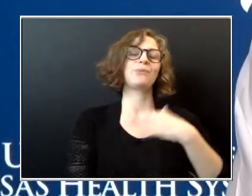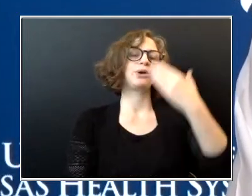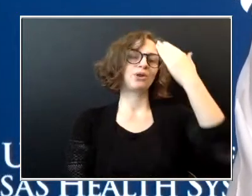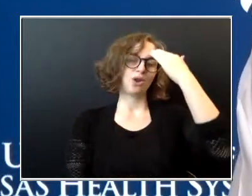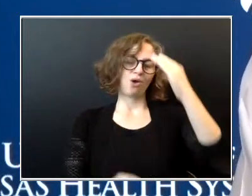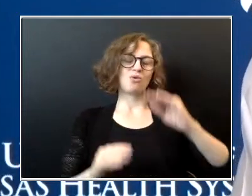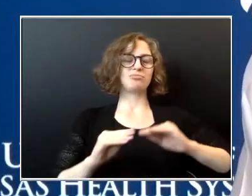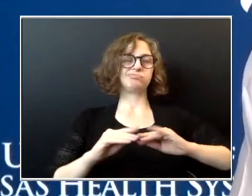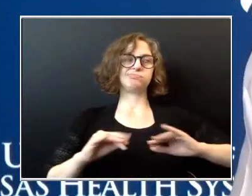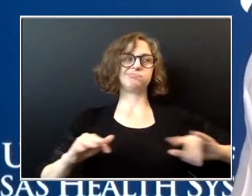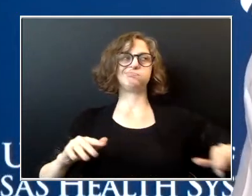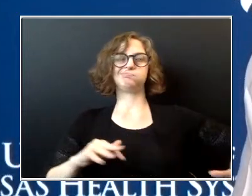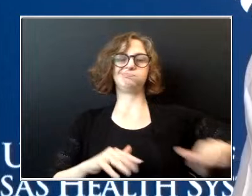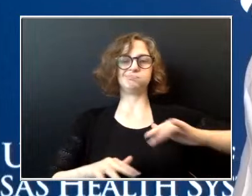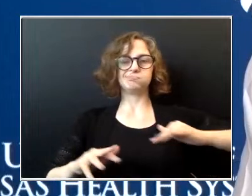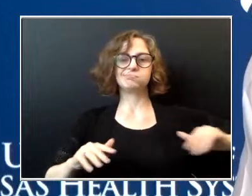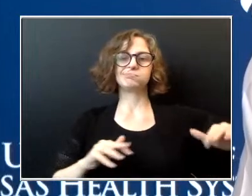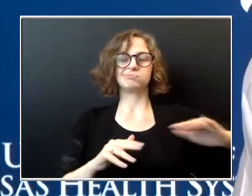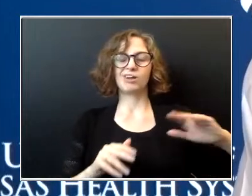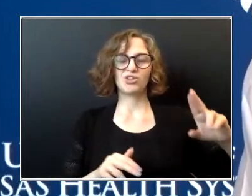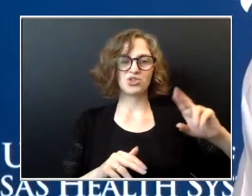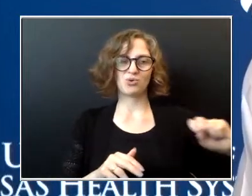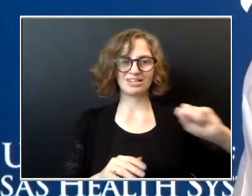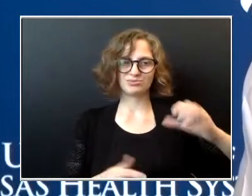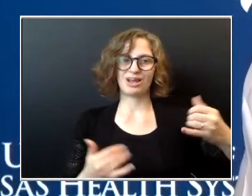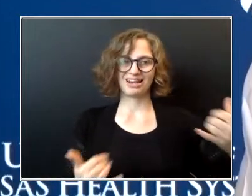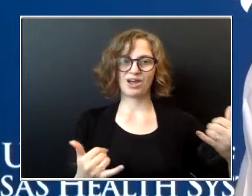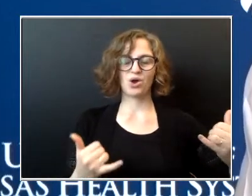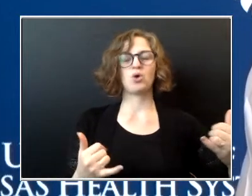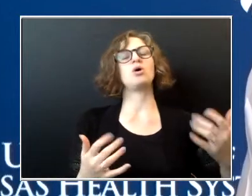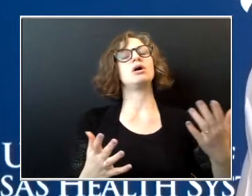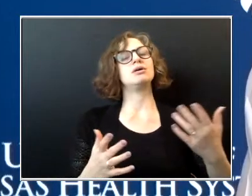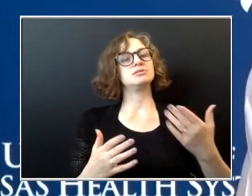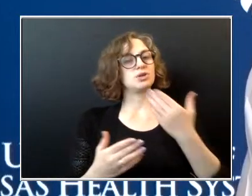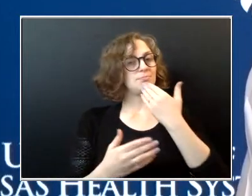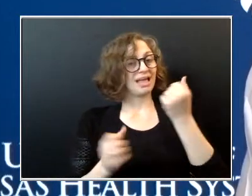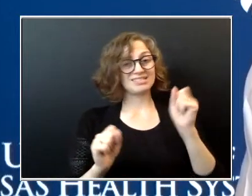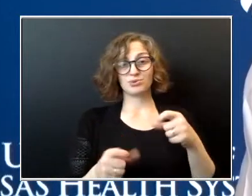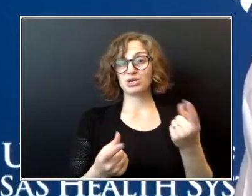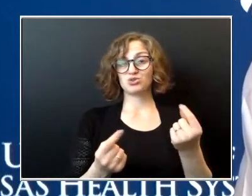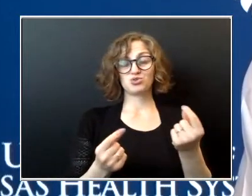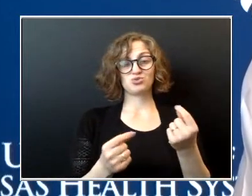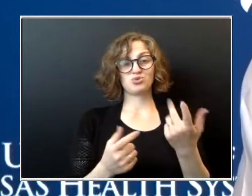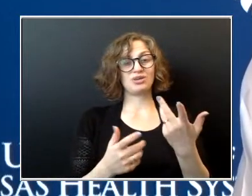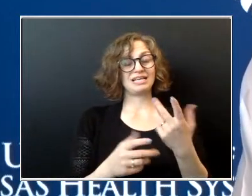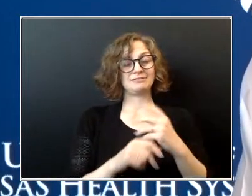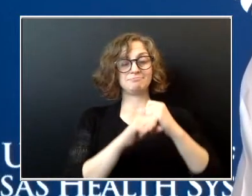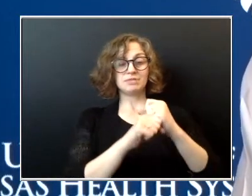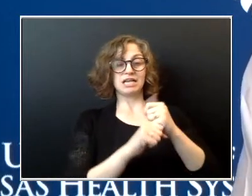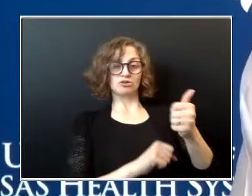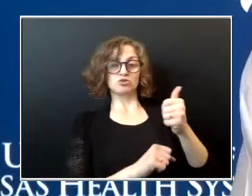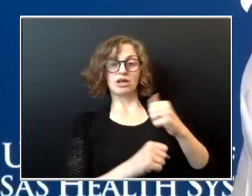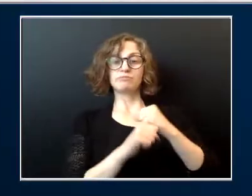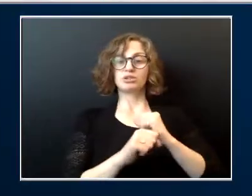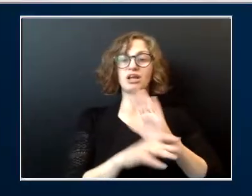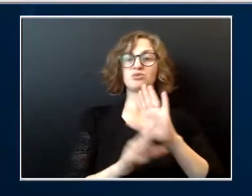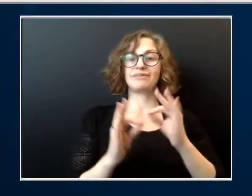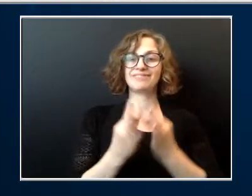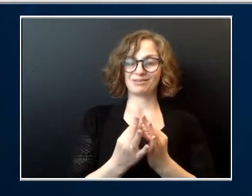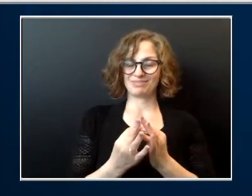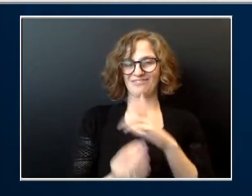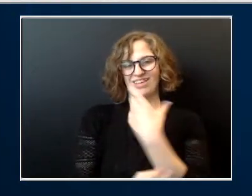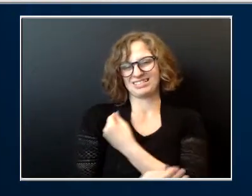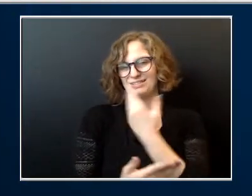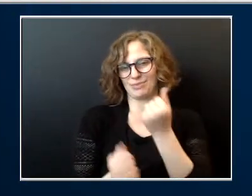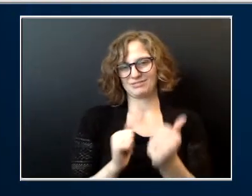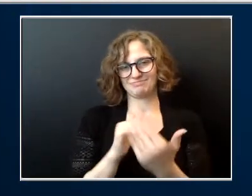country and around the nation, and the best thing you can do is keep yourself and your family protected, and vaccines are the best way to do that. You know,